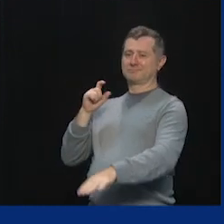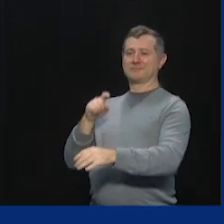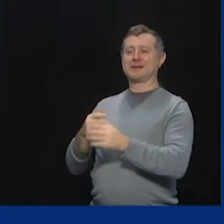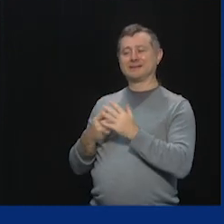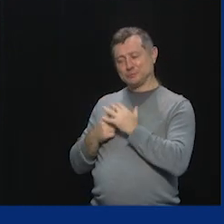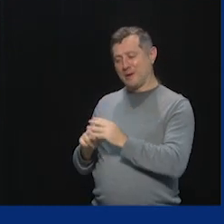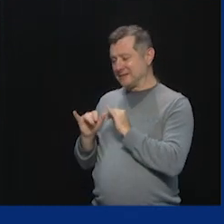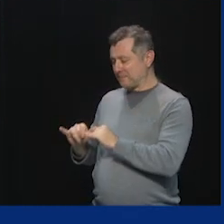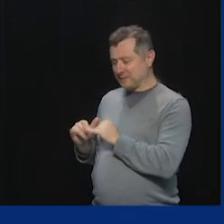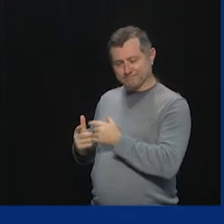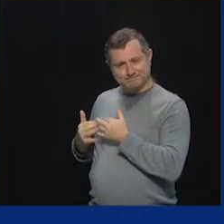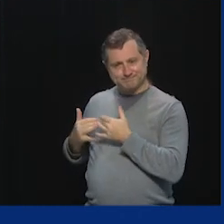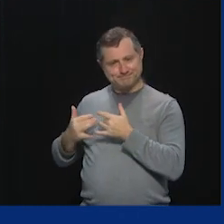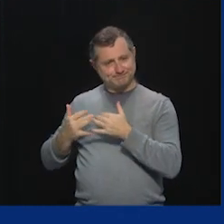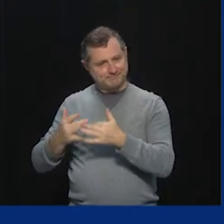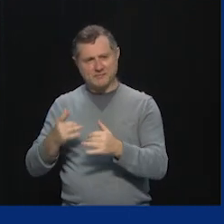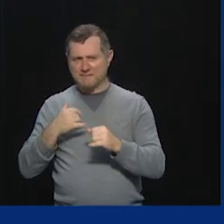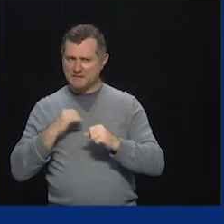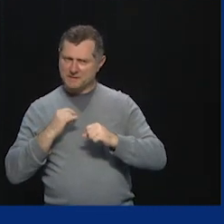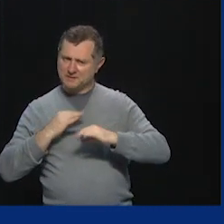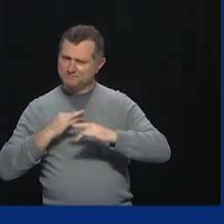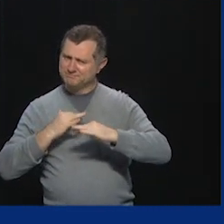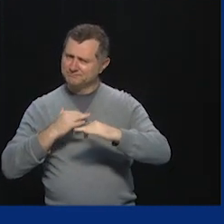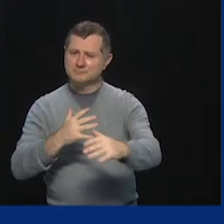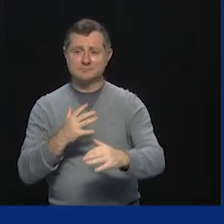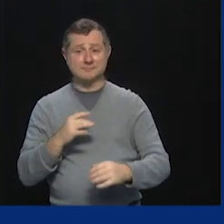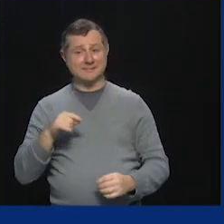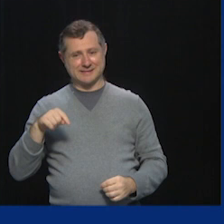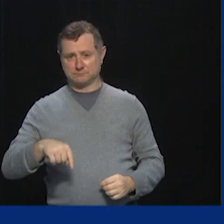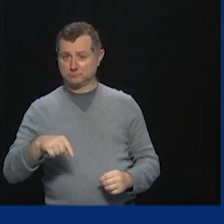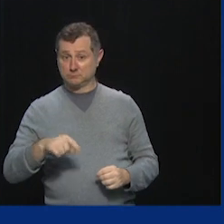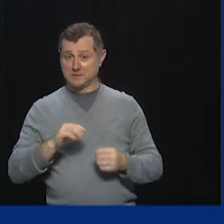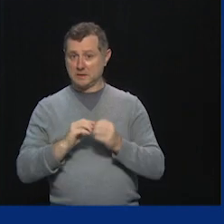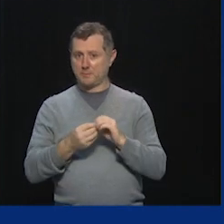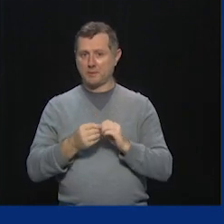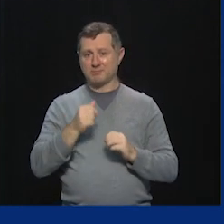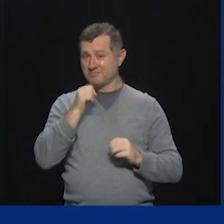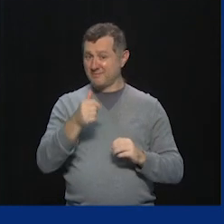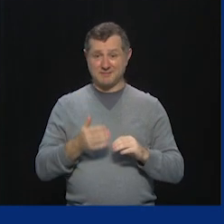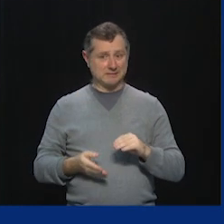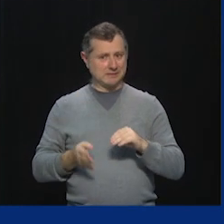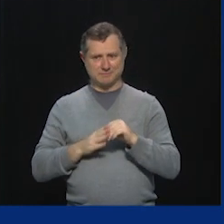fight back against this so we don't have those numbers increase any more than they are.